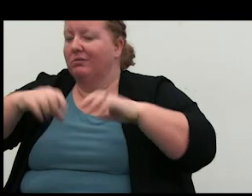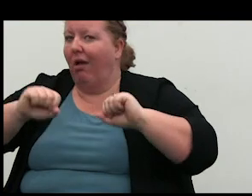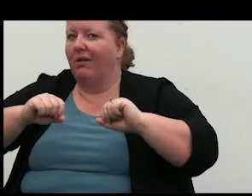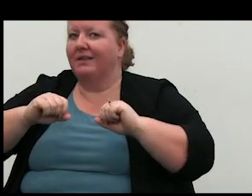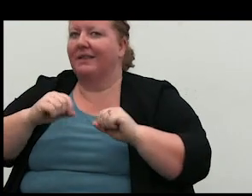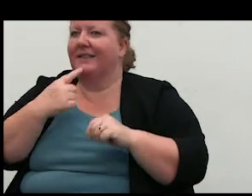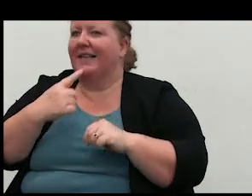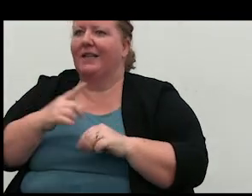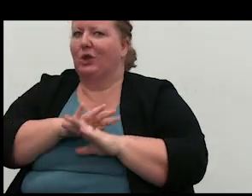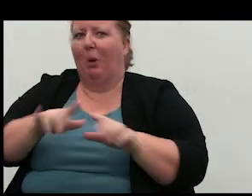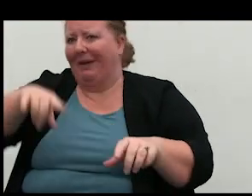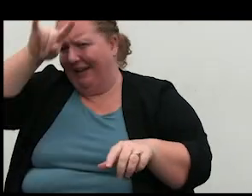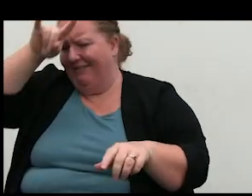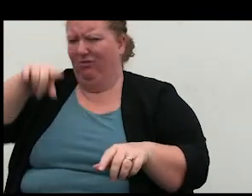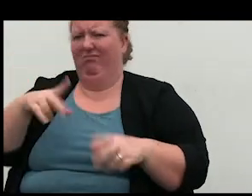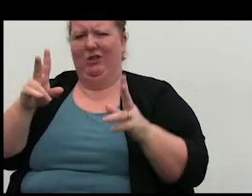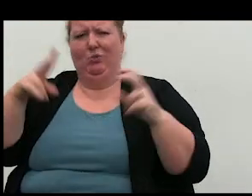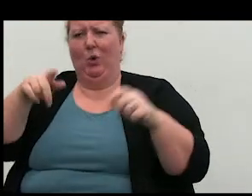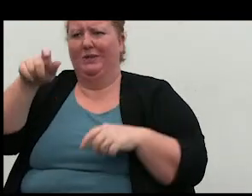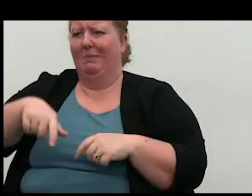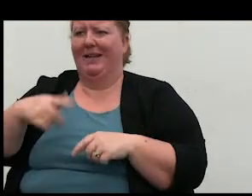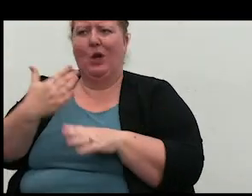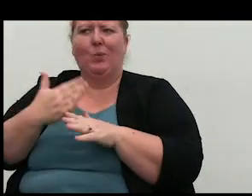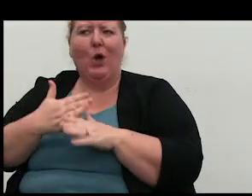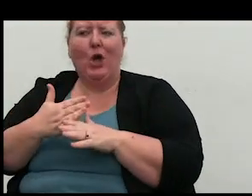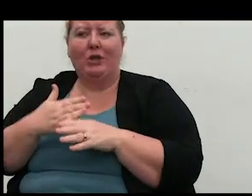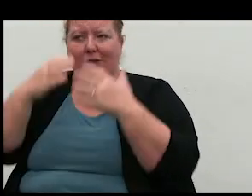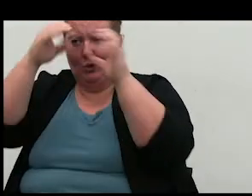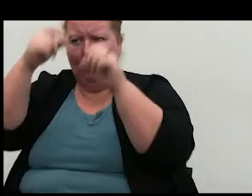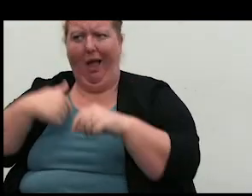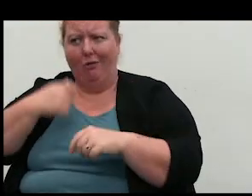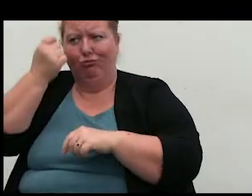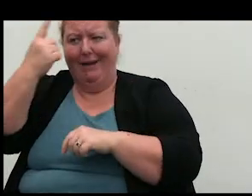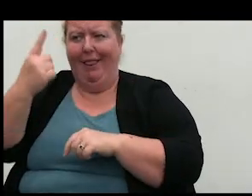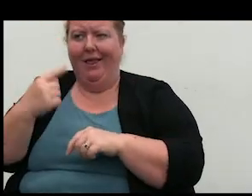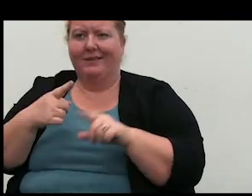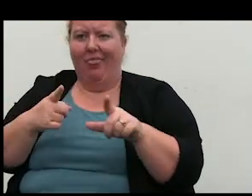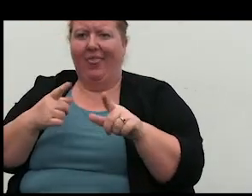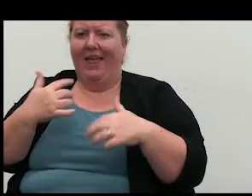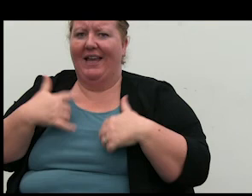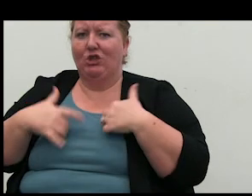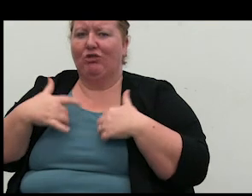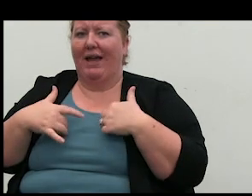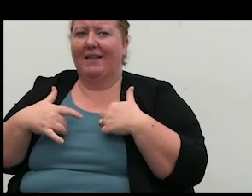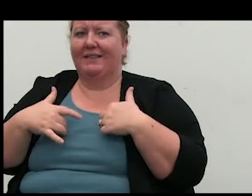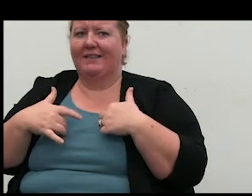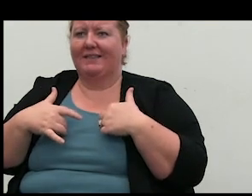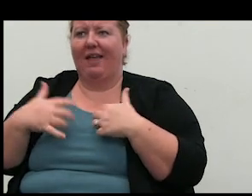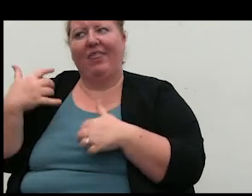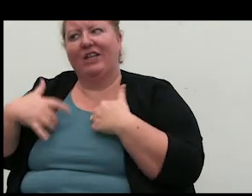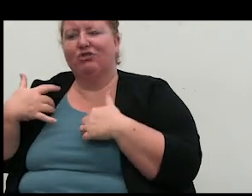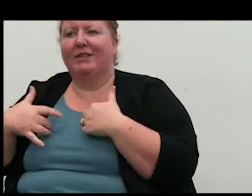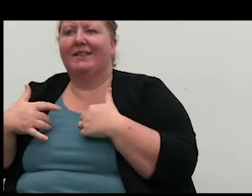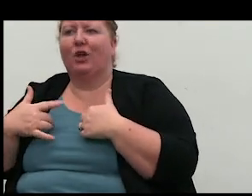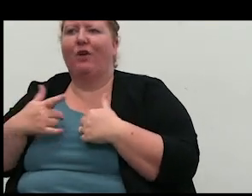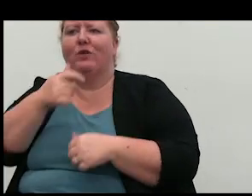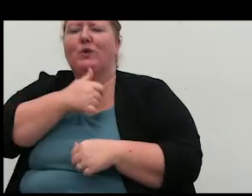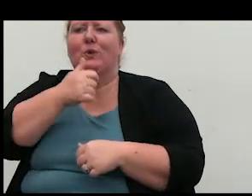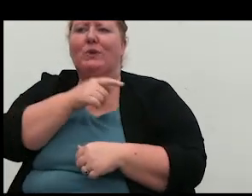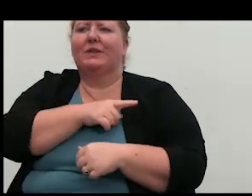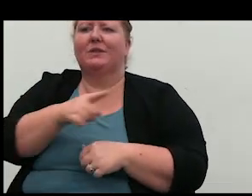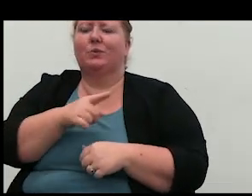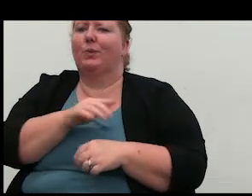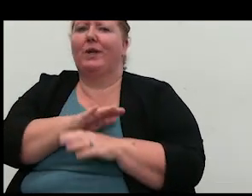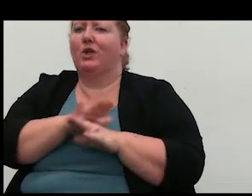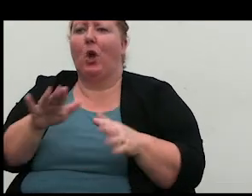saying, don't be evil, and then she quotes somebody who used to work at Google saying, I realised that their interests and the interests of the users were